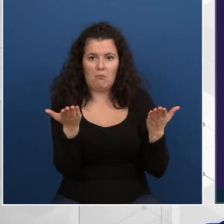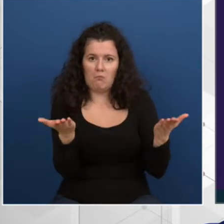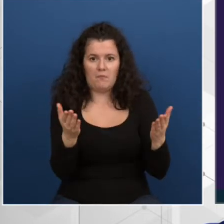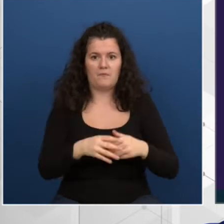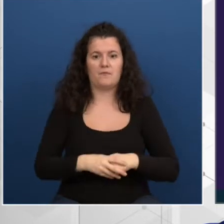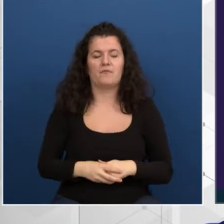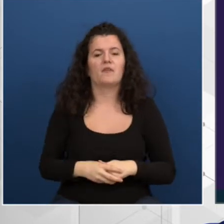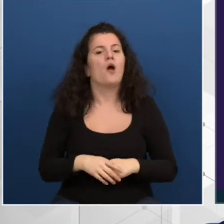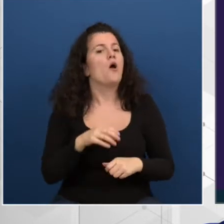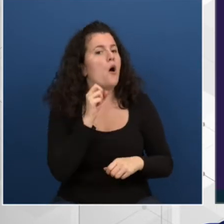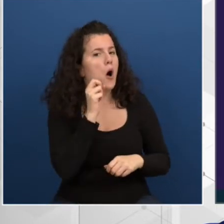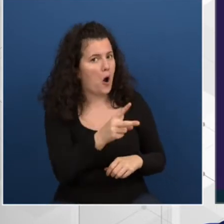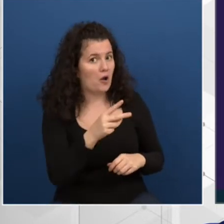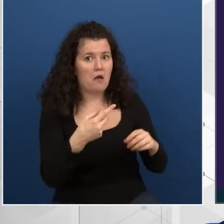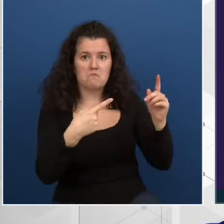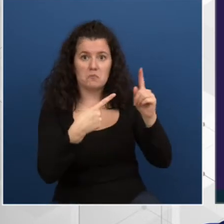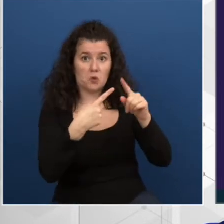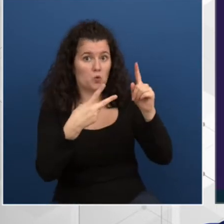accessibility issues?